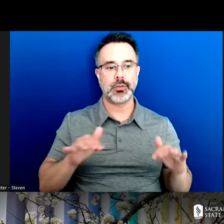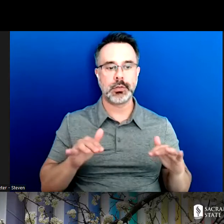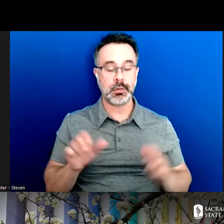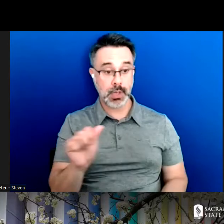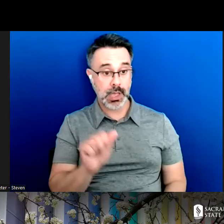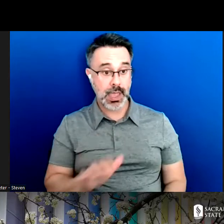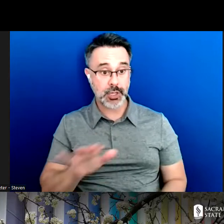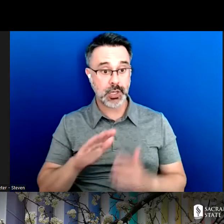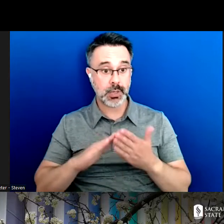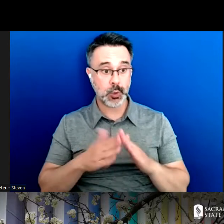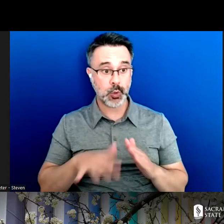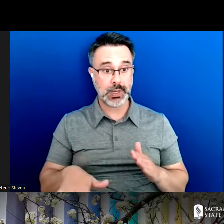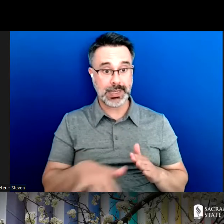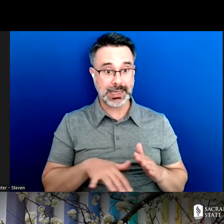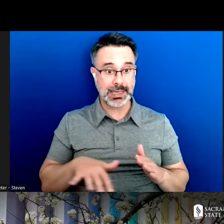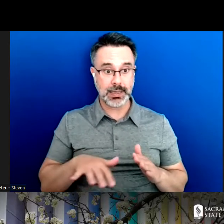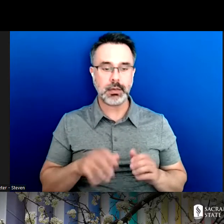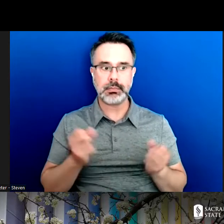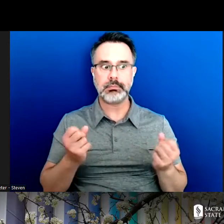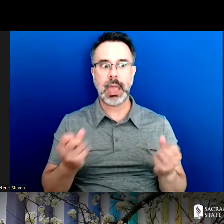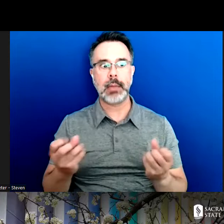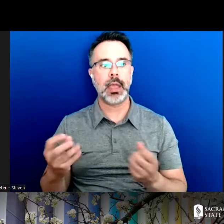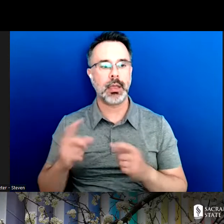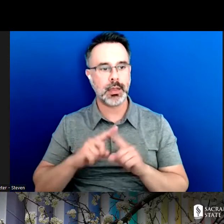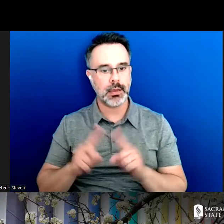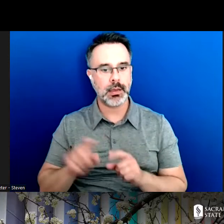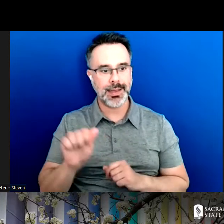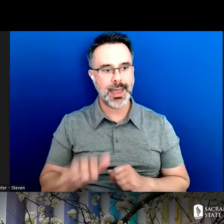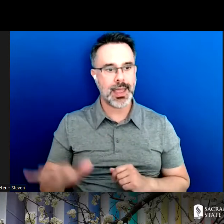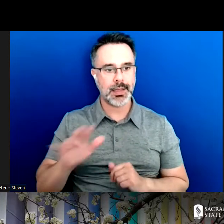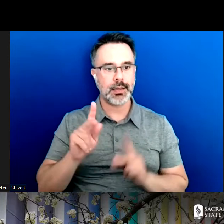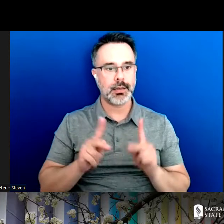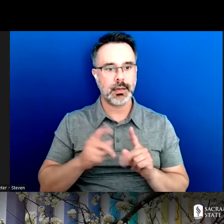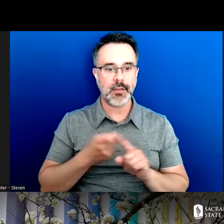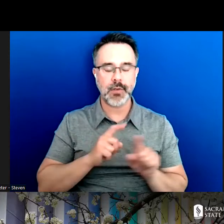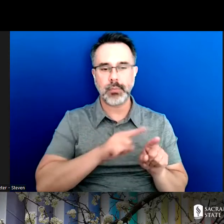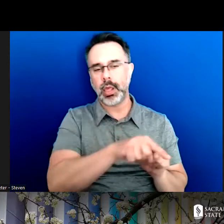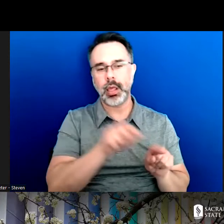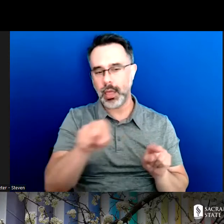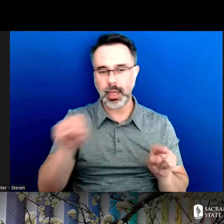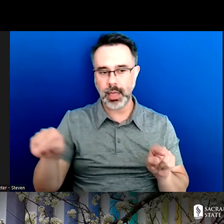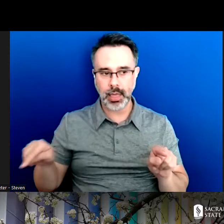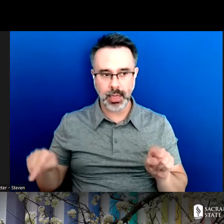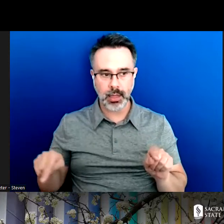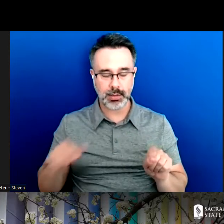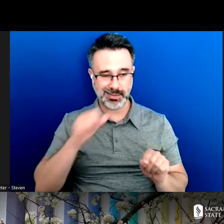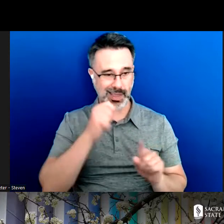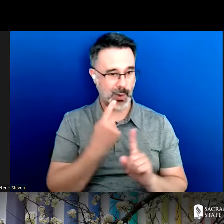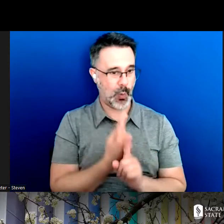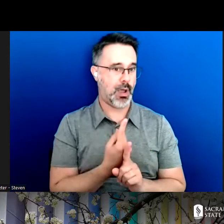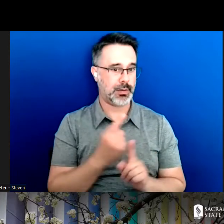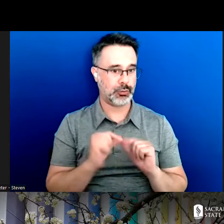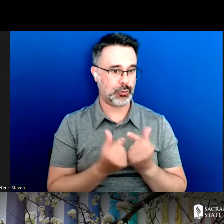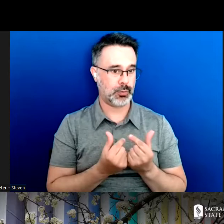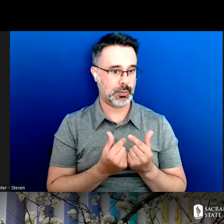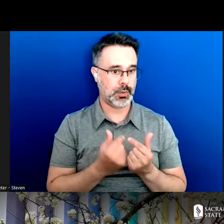community, there's many, many different Asian people from different regions of the Asian continent. So not one group, not one